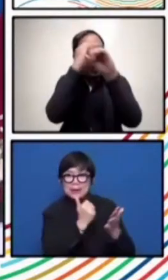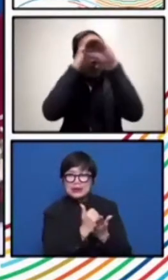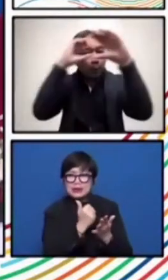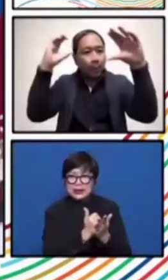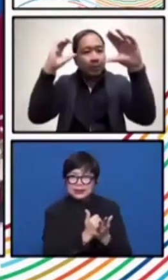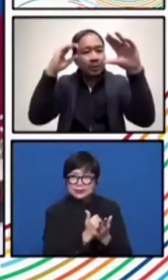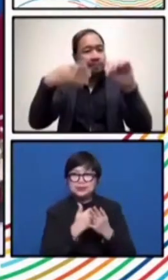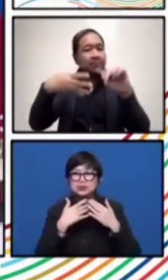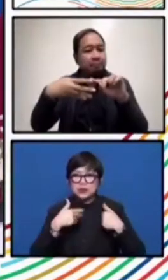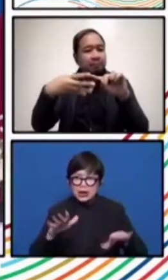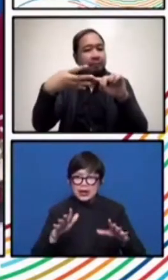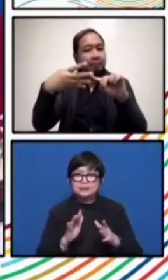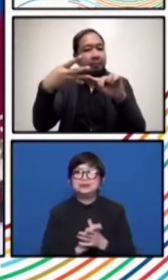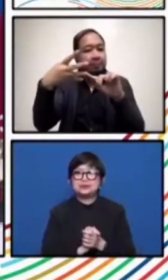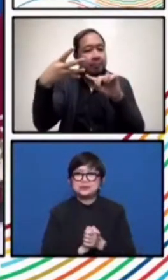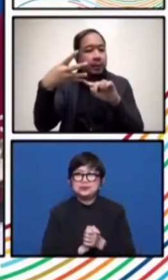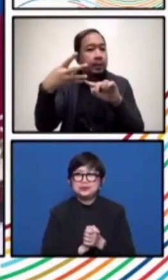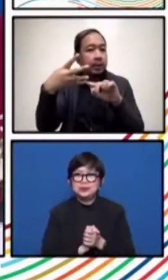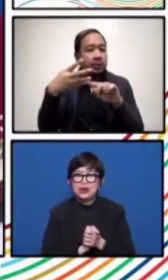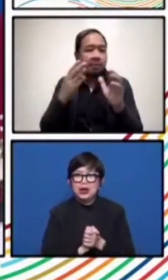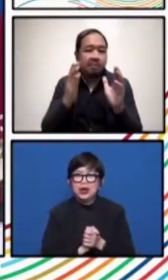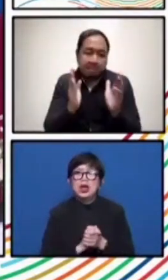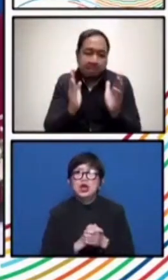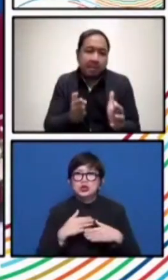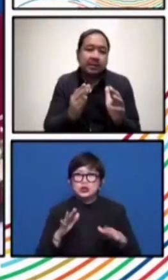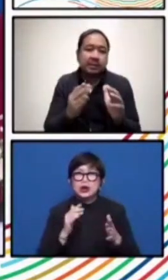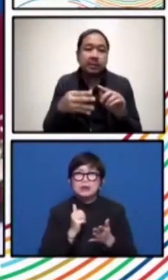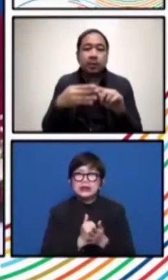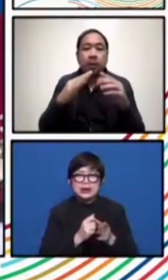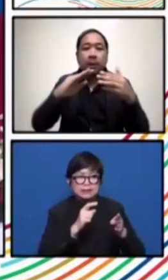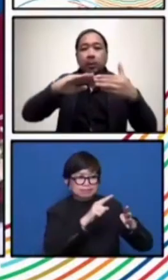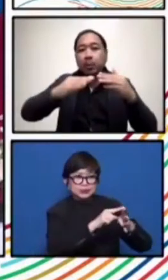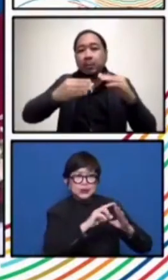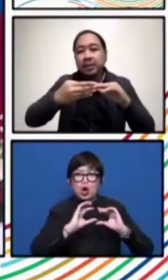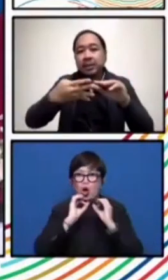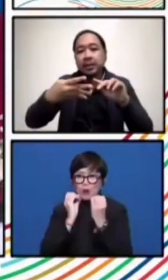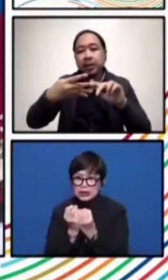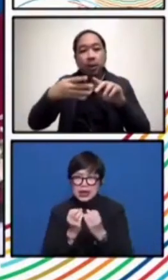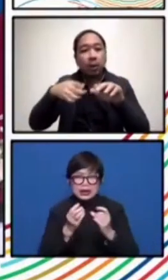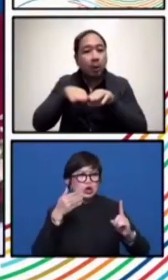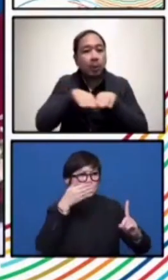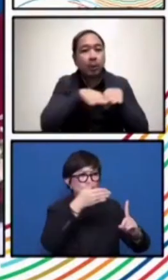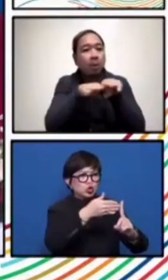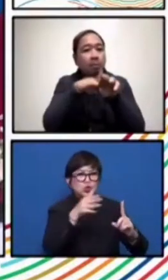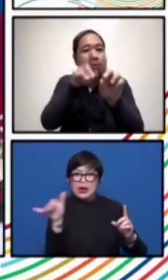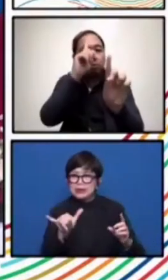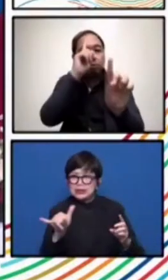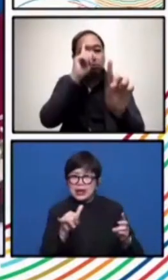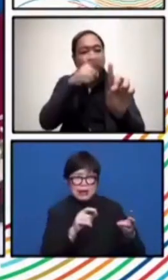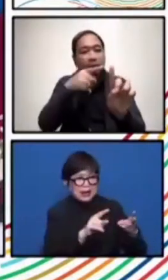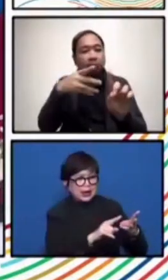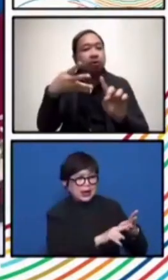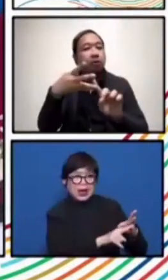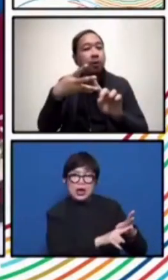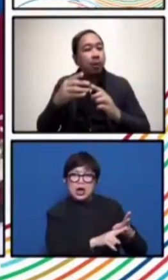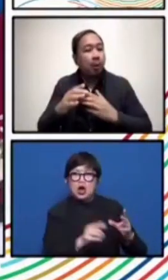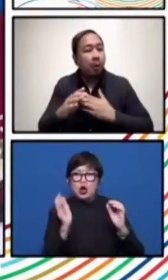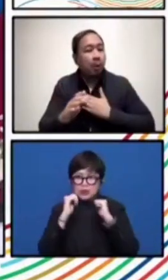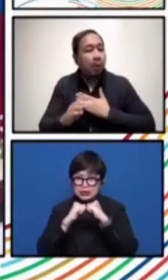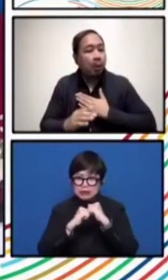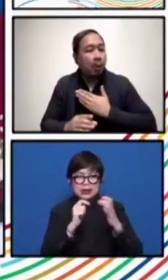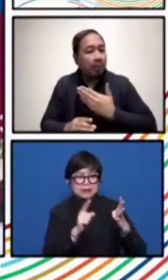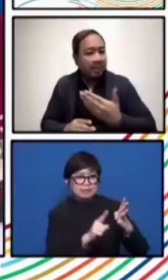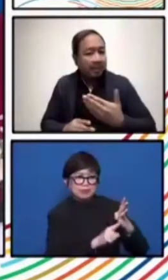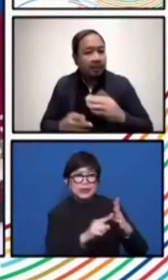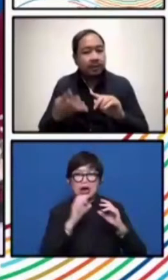uh points that really important Community common goal commitment and Communications I will move on